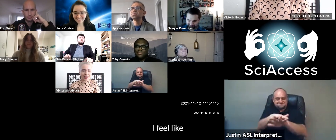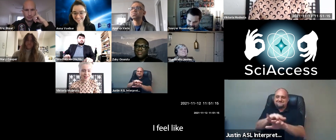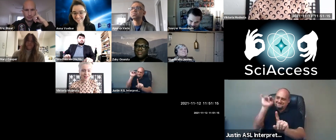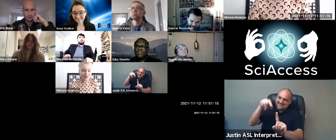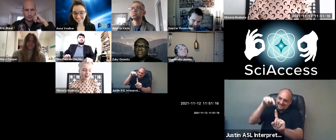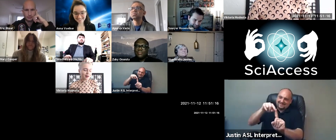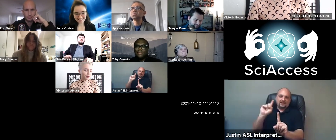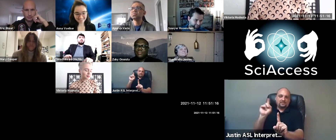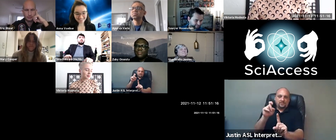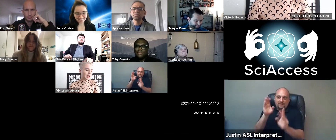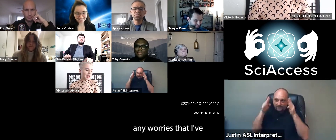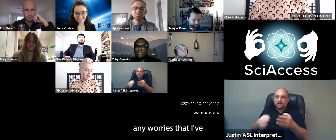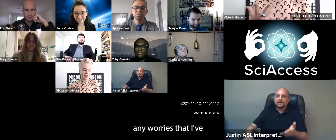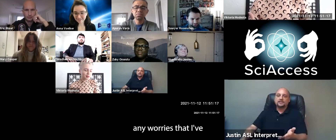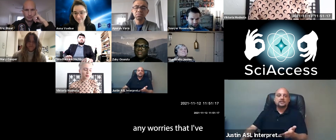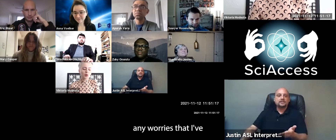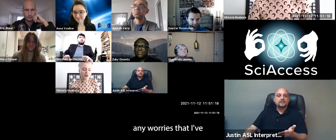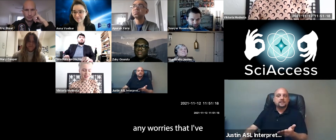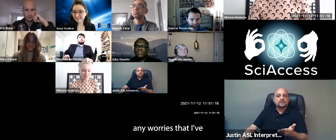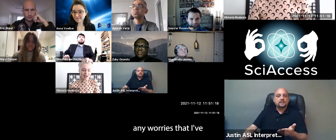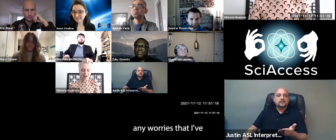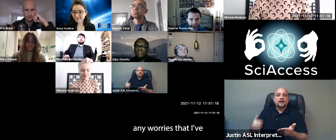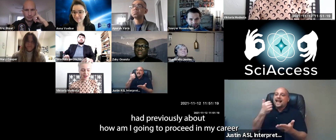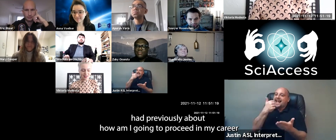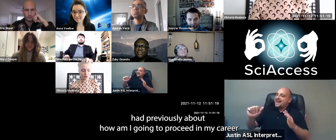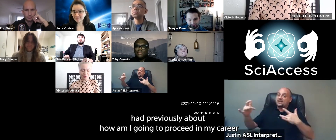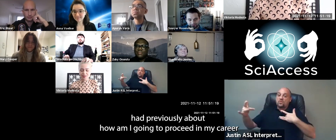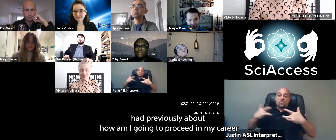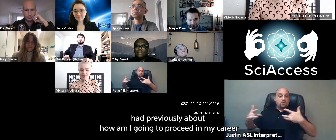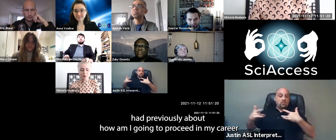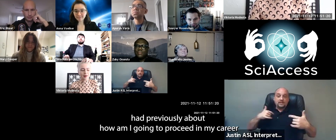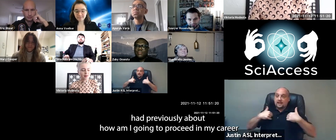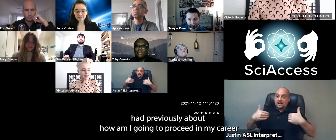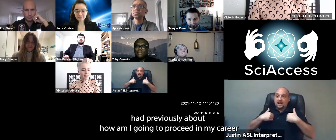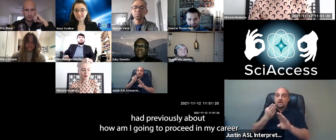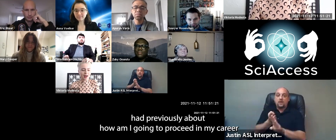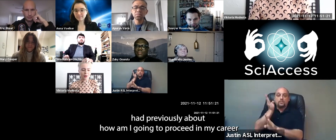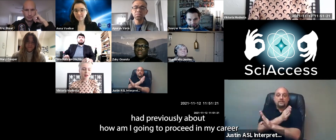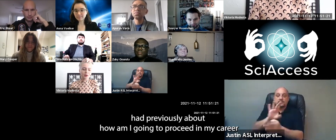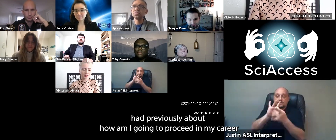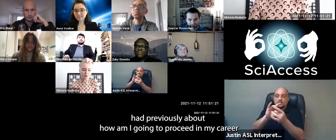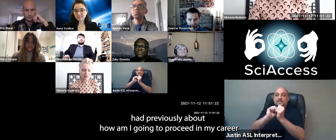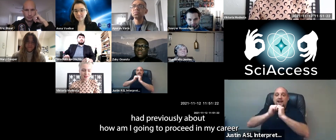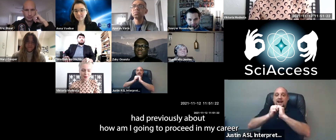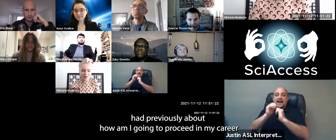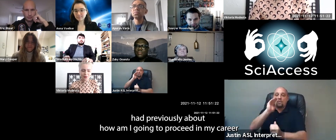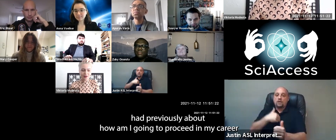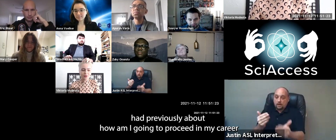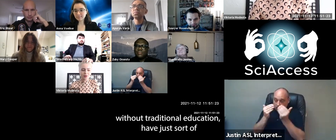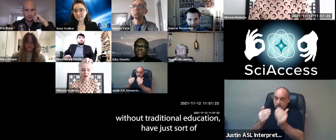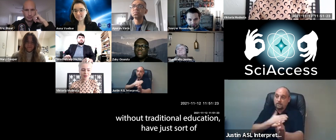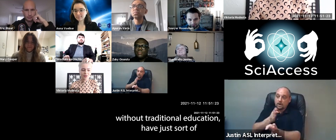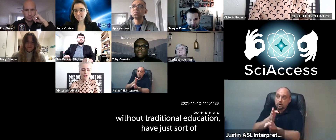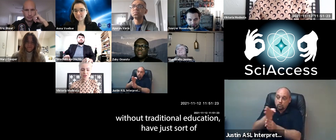feel like any worries that I've had previously about, how am I going to proceed in my